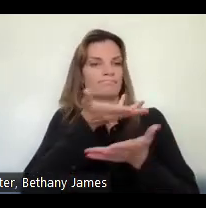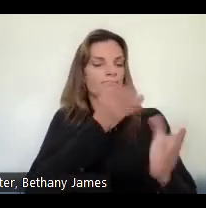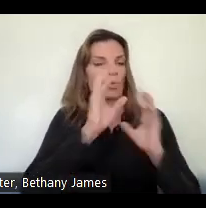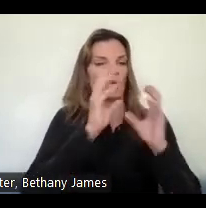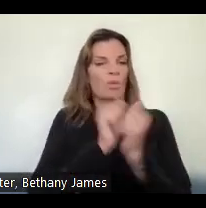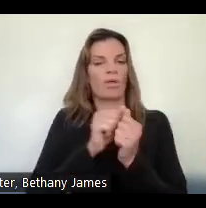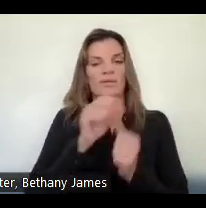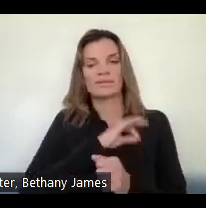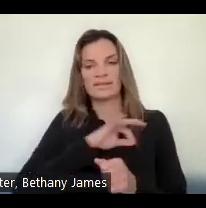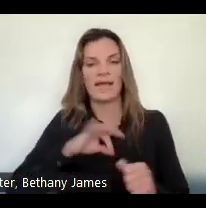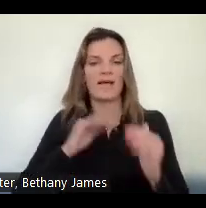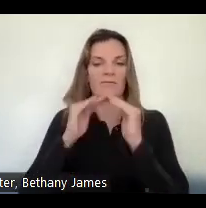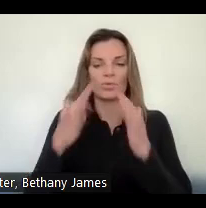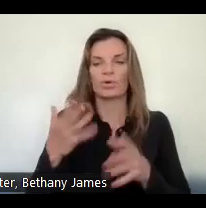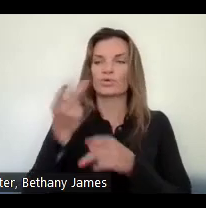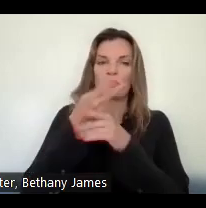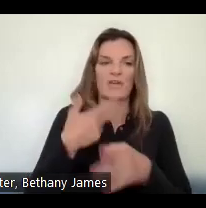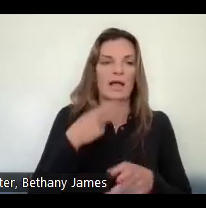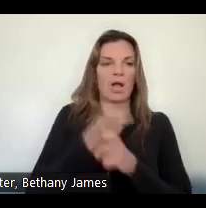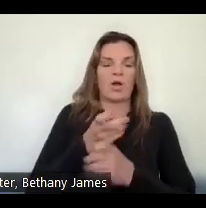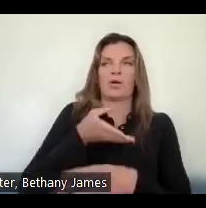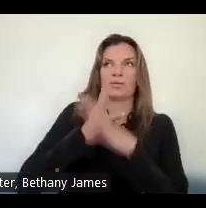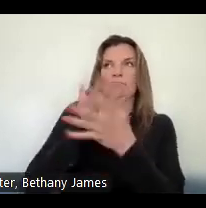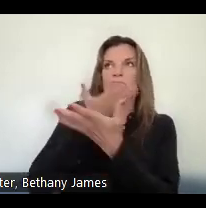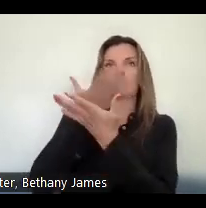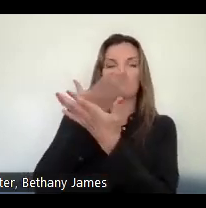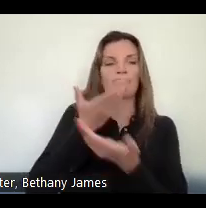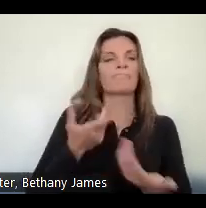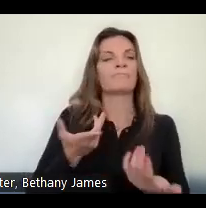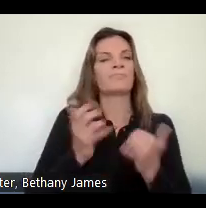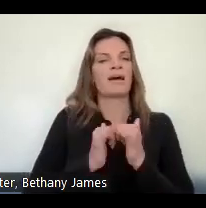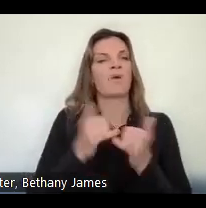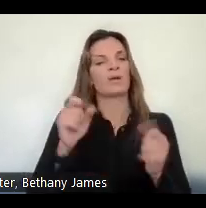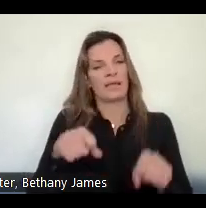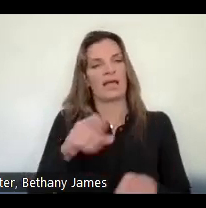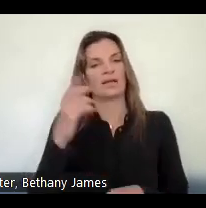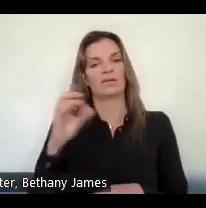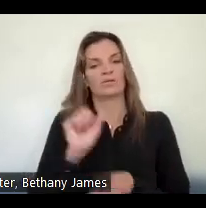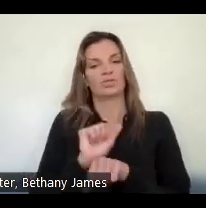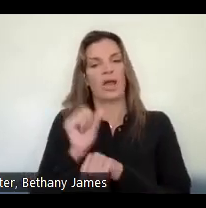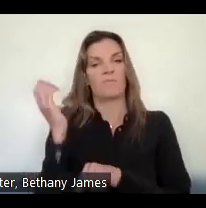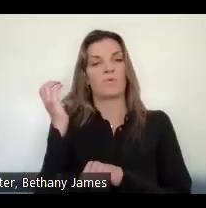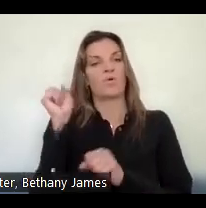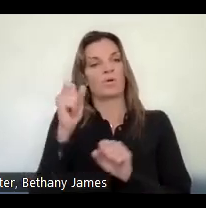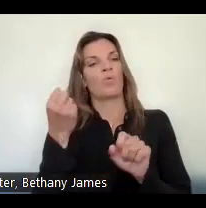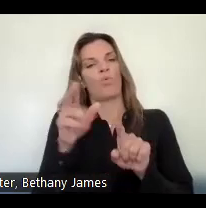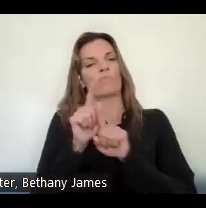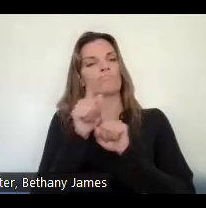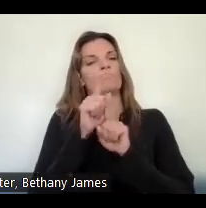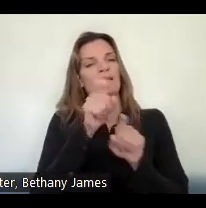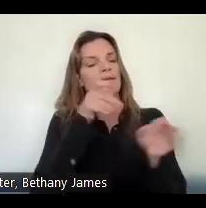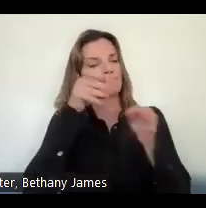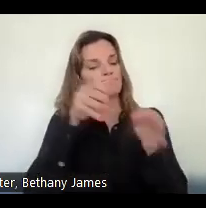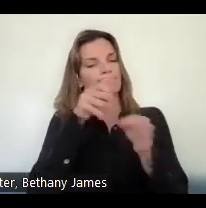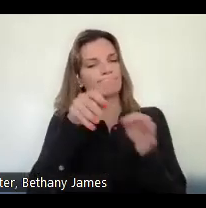can guide the individual through the social aspects of the workplace and even the hidden rules of the workplace. Positive